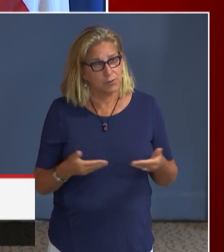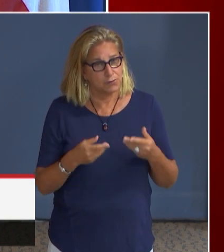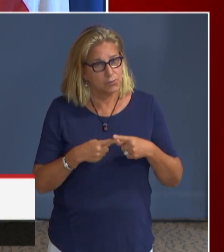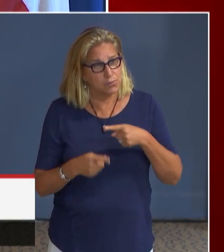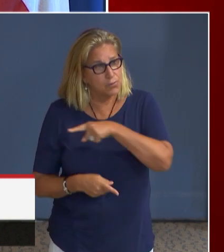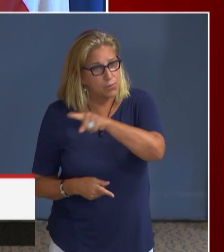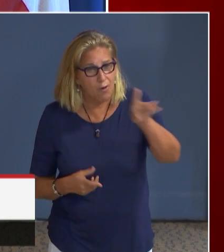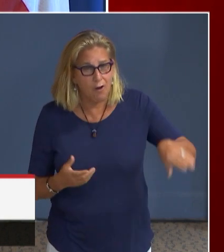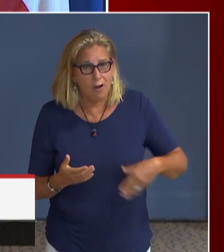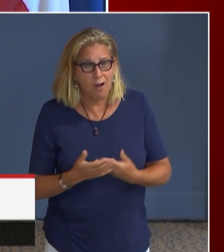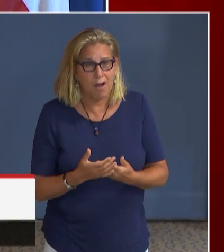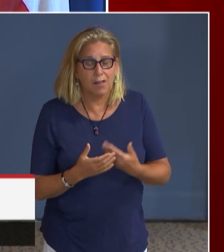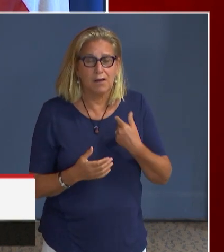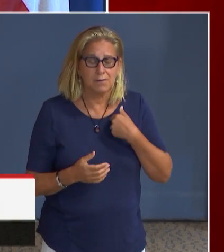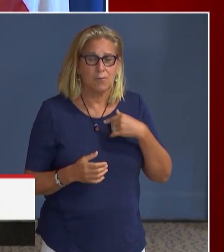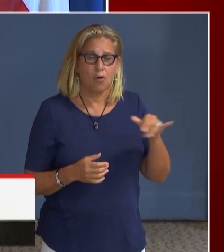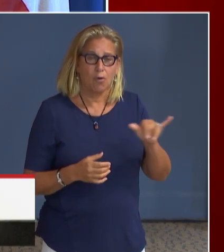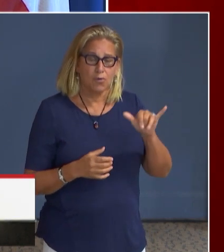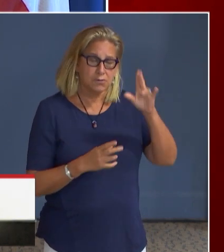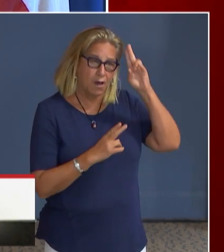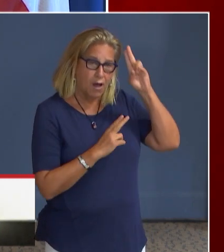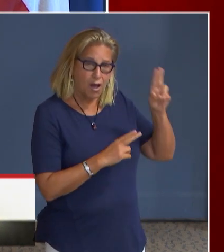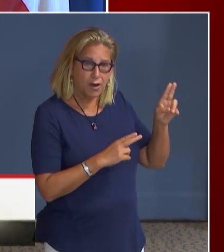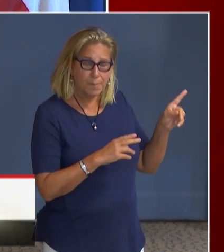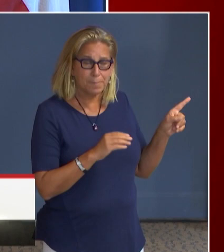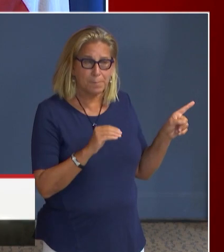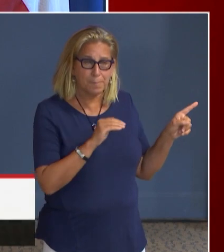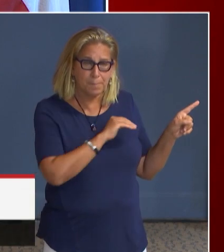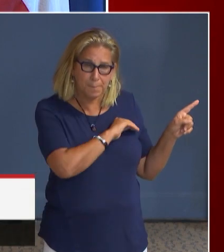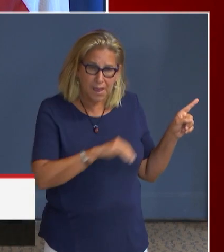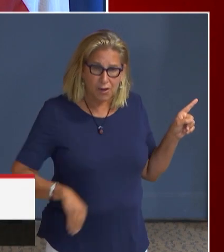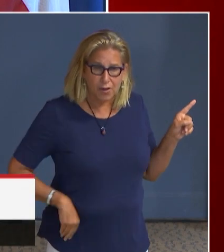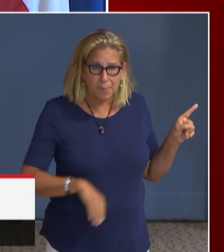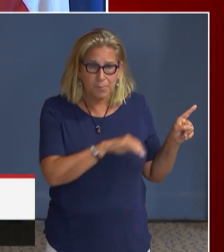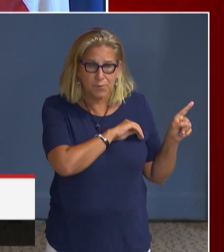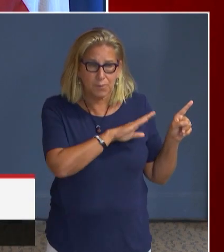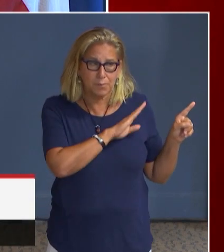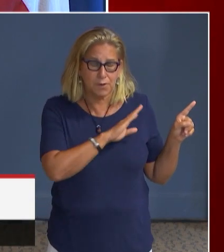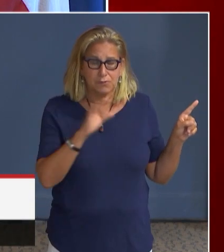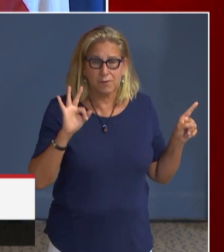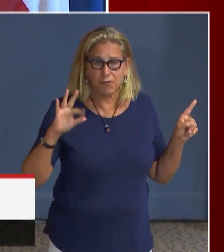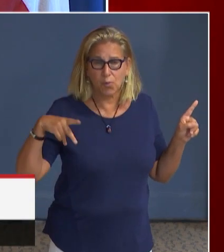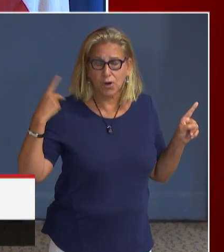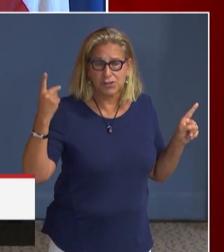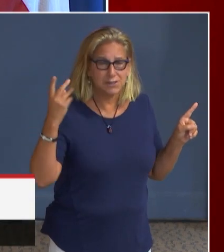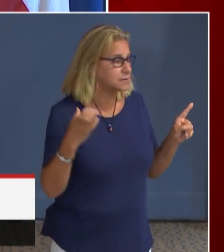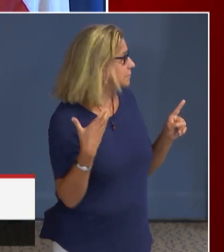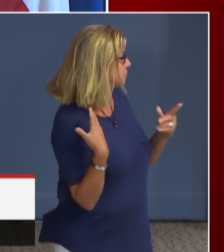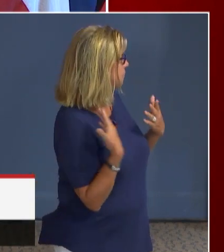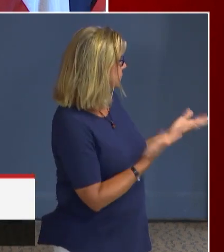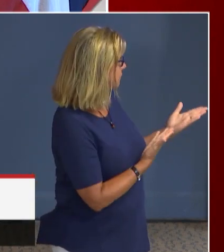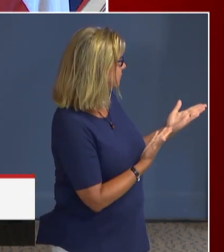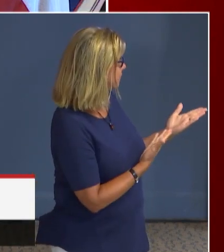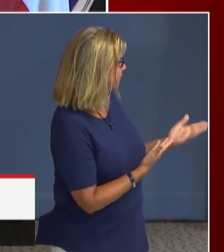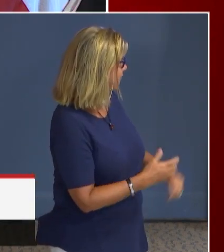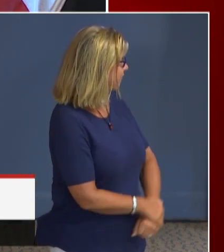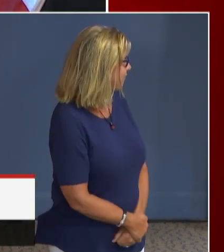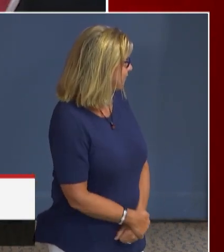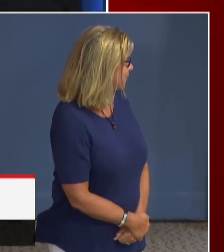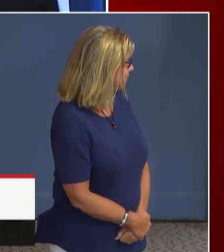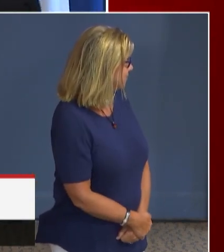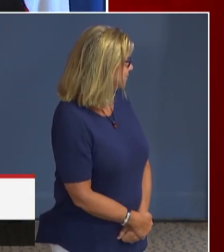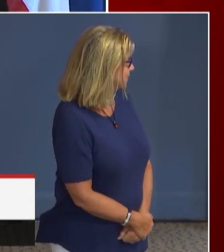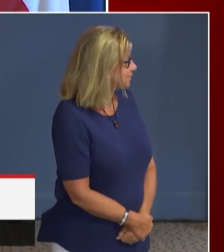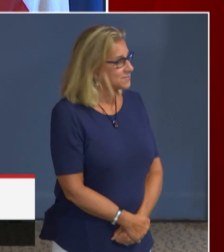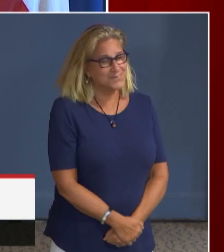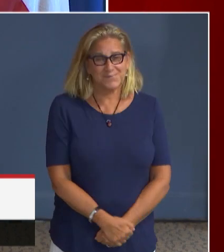of Washington, D.C., Madam Mayor Muriel Bowser. Thank you, Kiana. My pleasure. Welcome aboard.